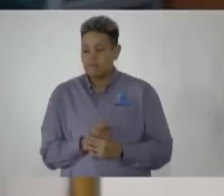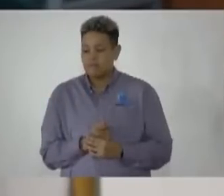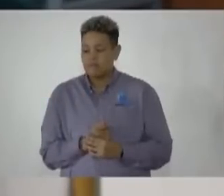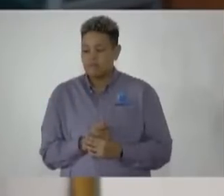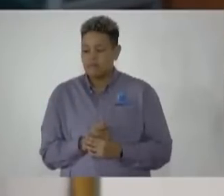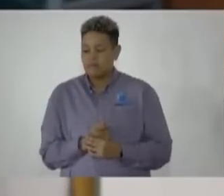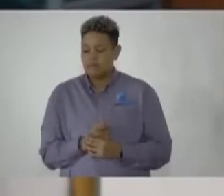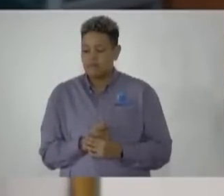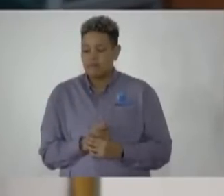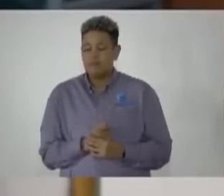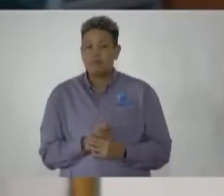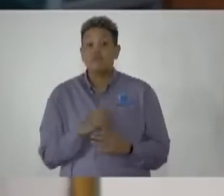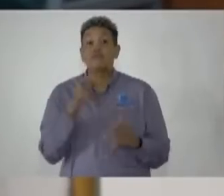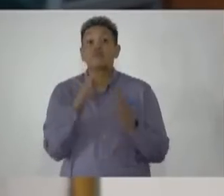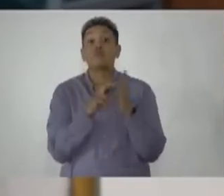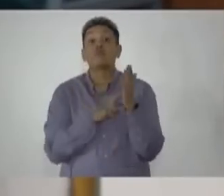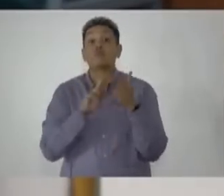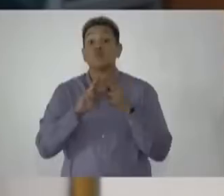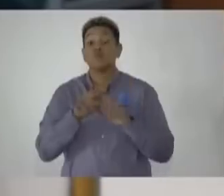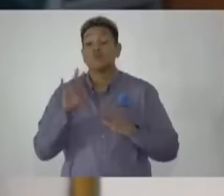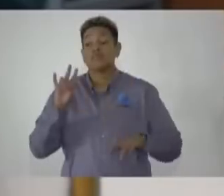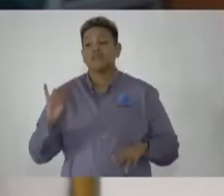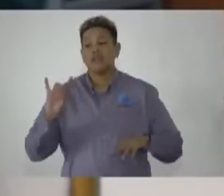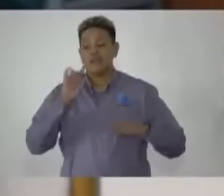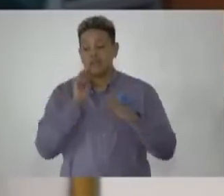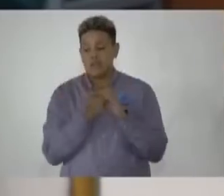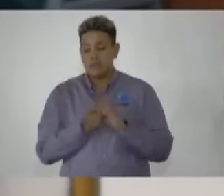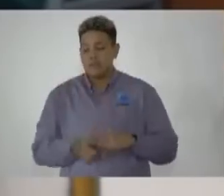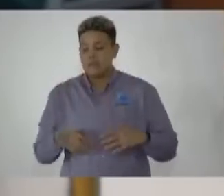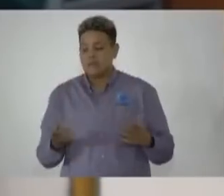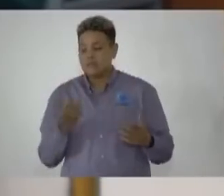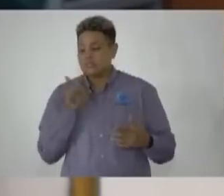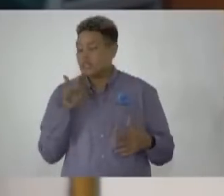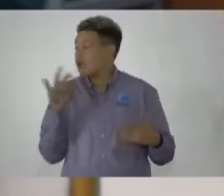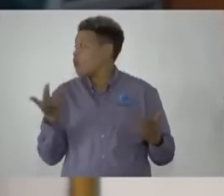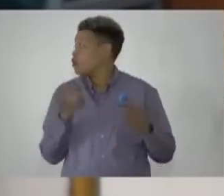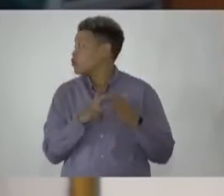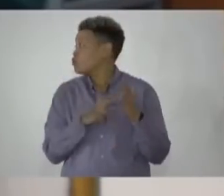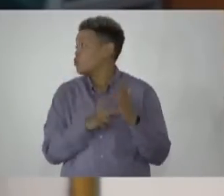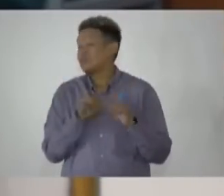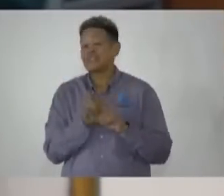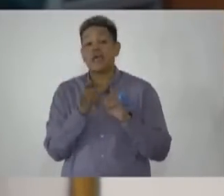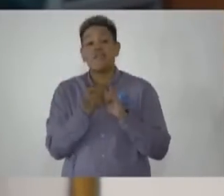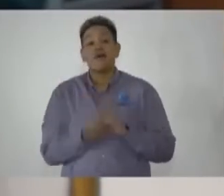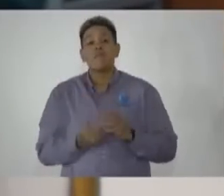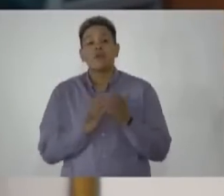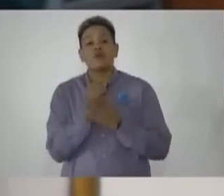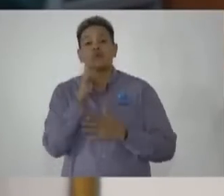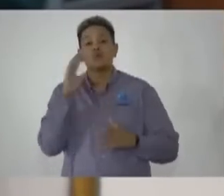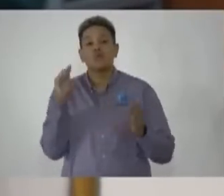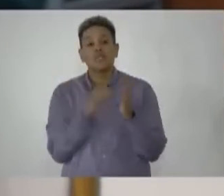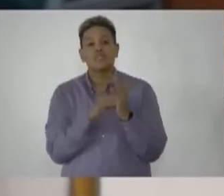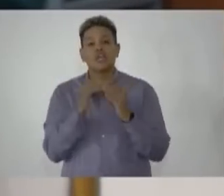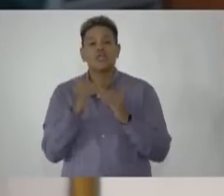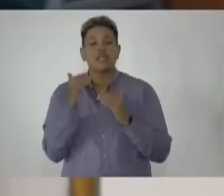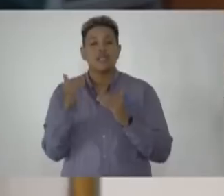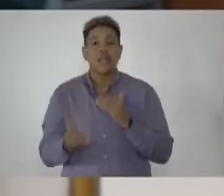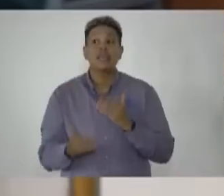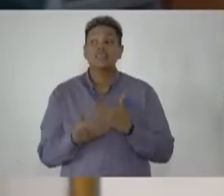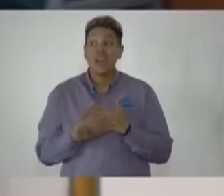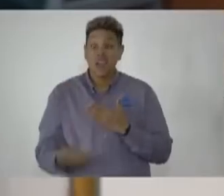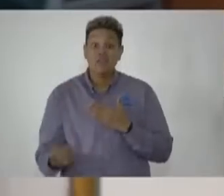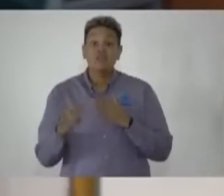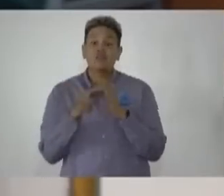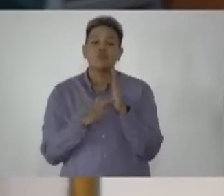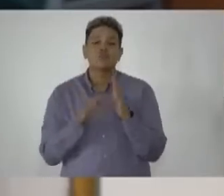Standing Order 78, the amendment. The Standing Orders is amended by inserting next after Standing